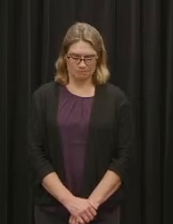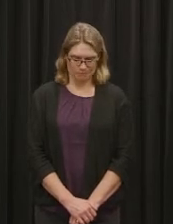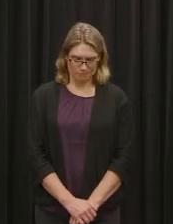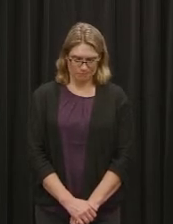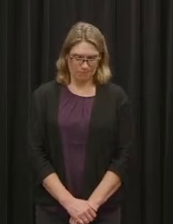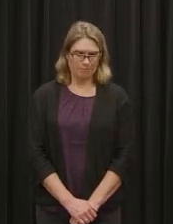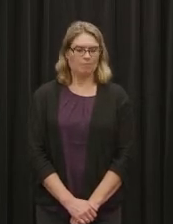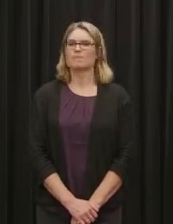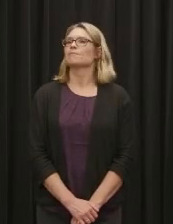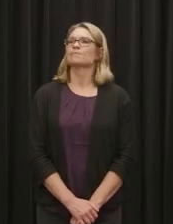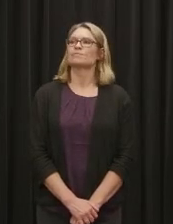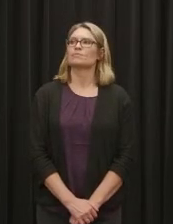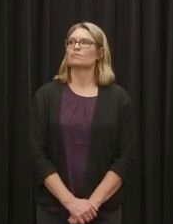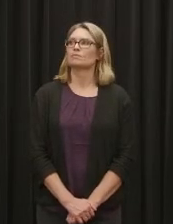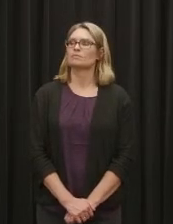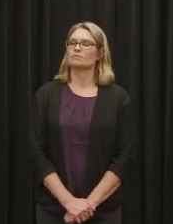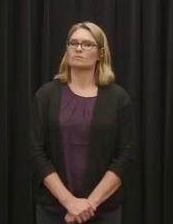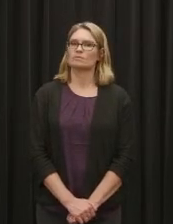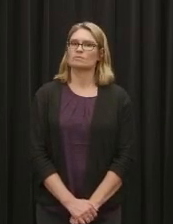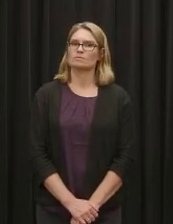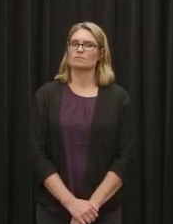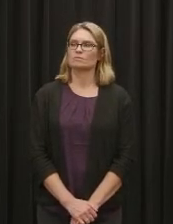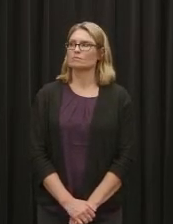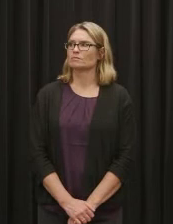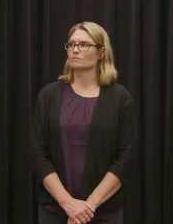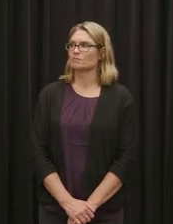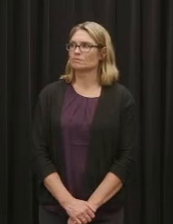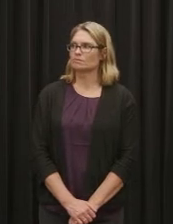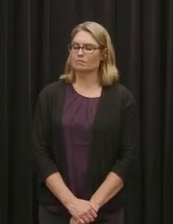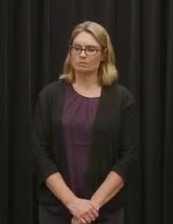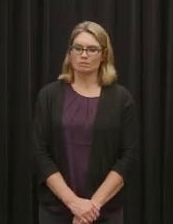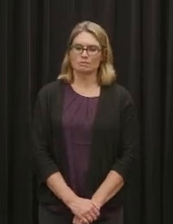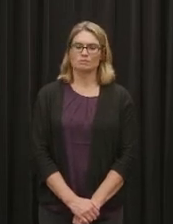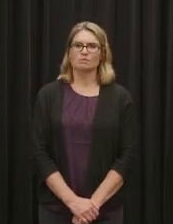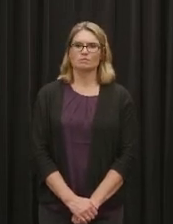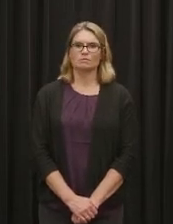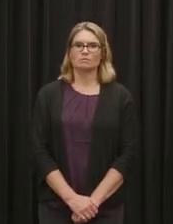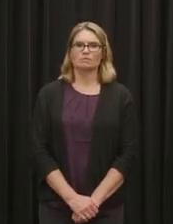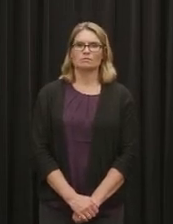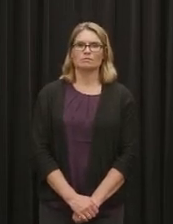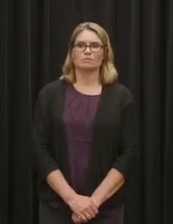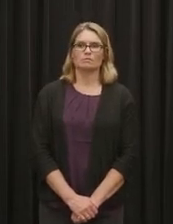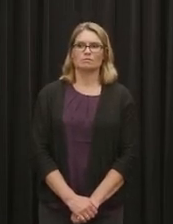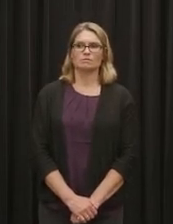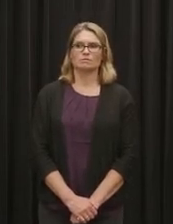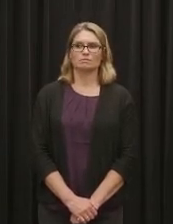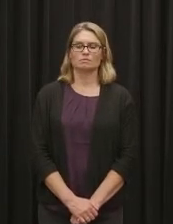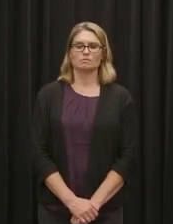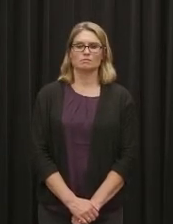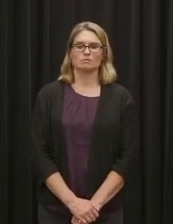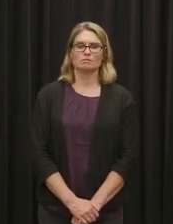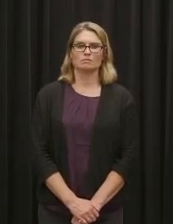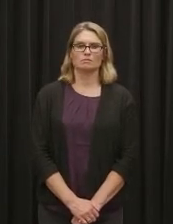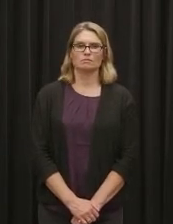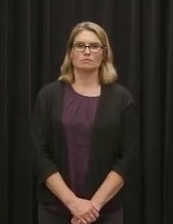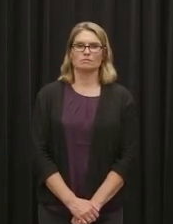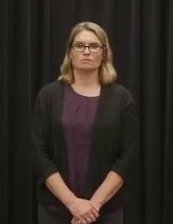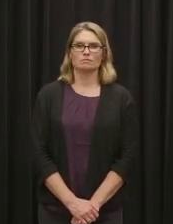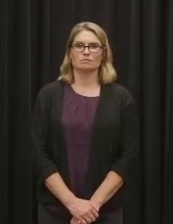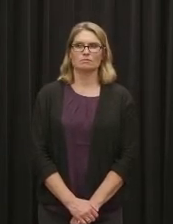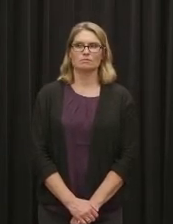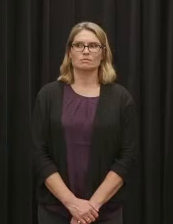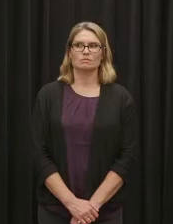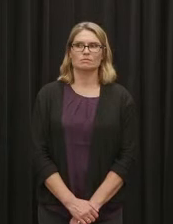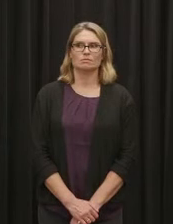doses is not a lot, so we will get other doses of this vaccine, and then we will have